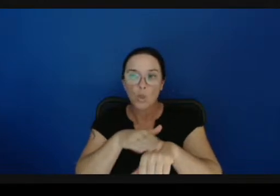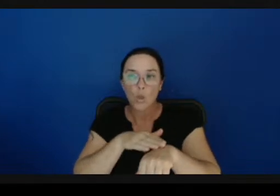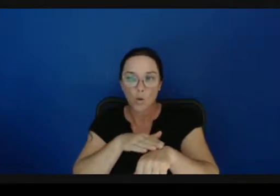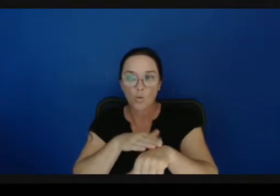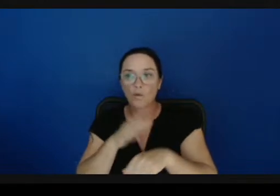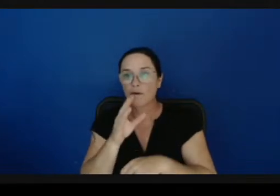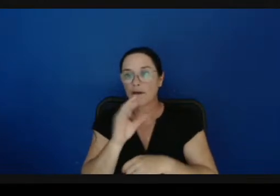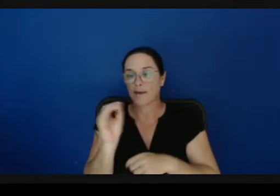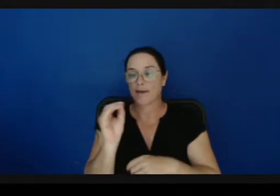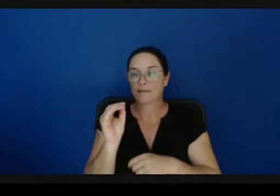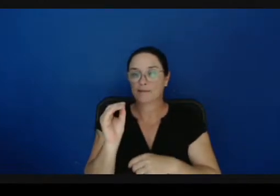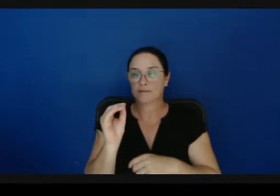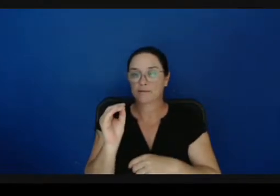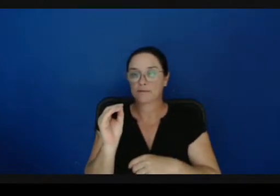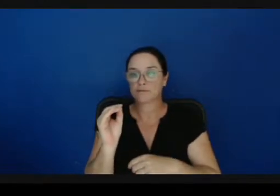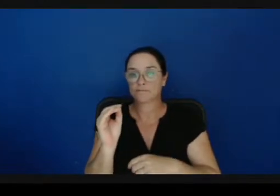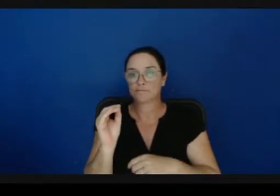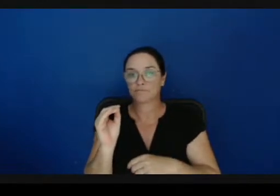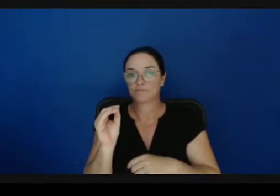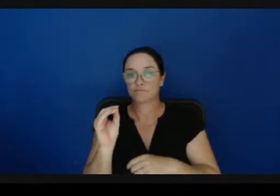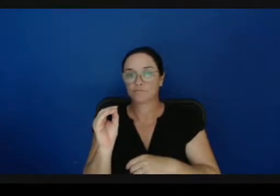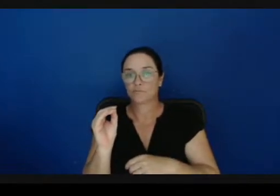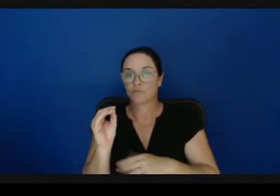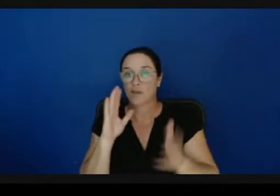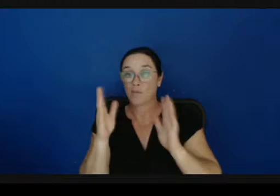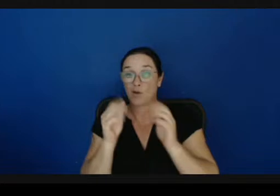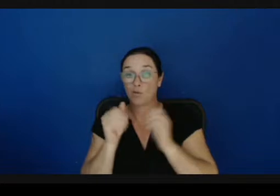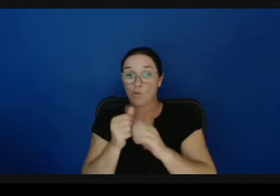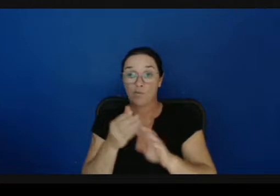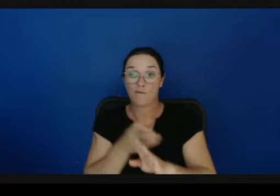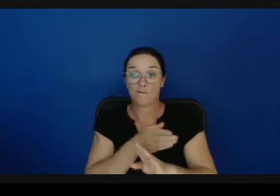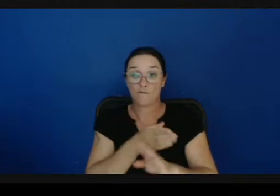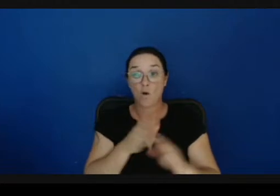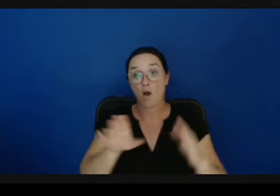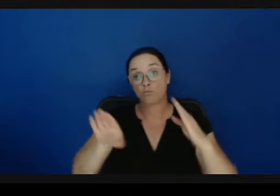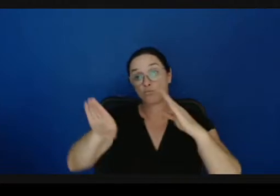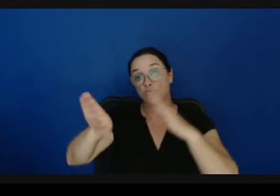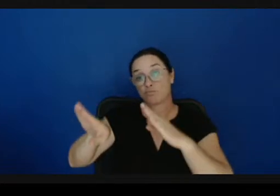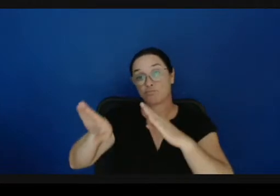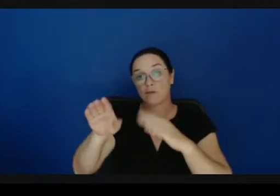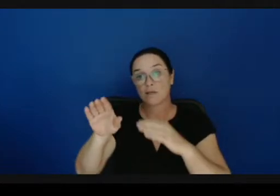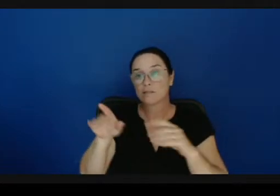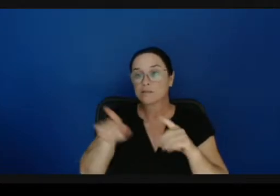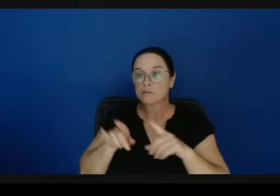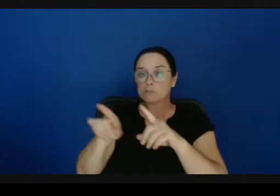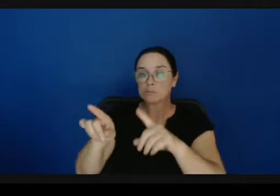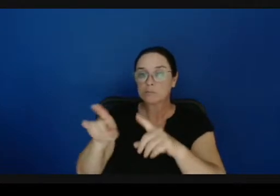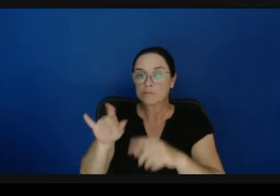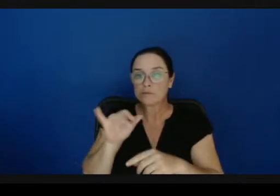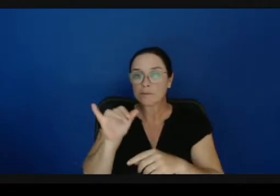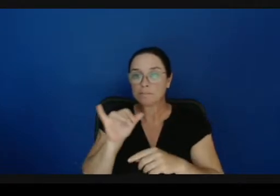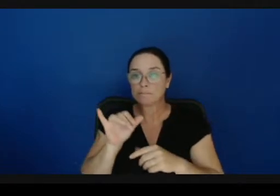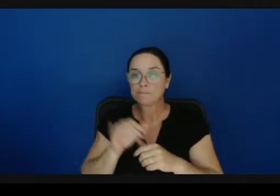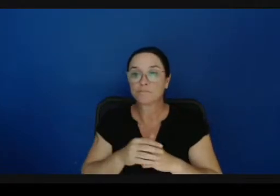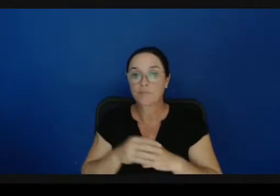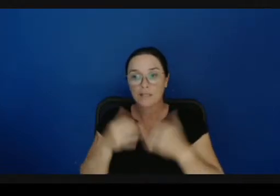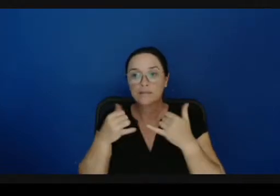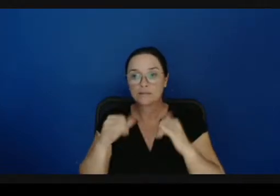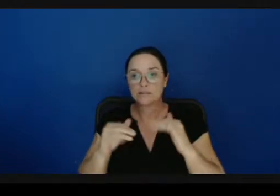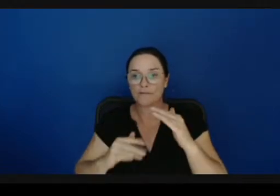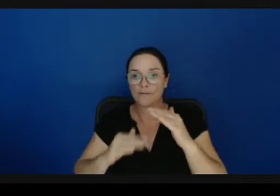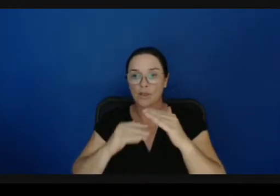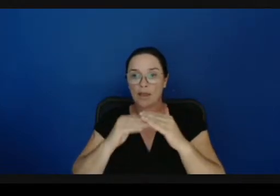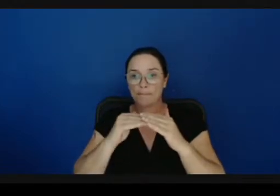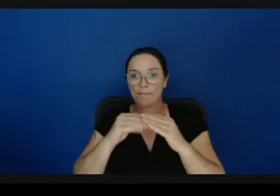a comparable rate to what it was doing before, ever since the end of last year. Right? So Puhimau is still filling,